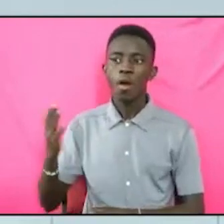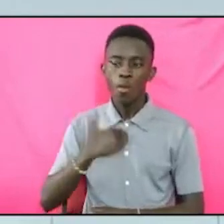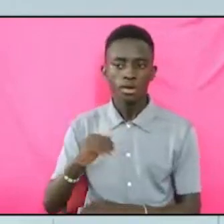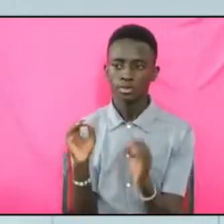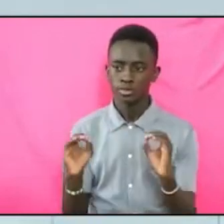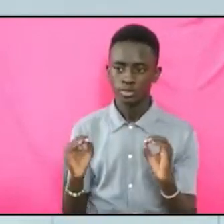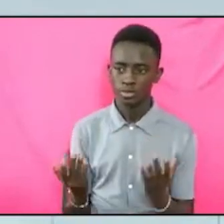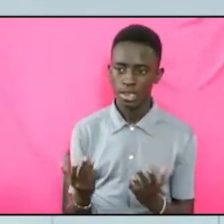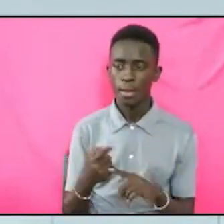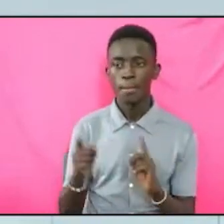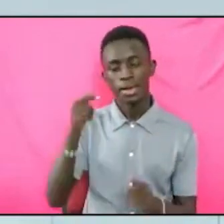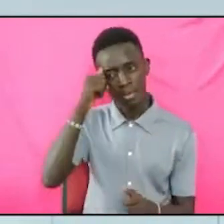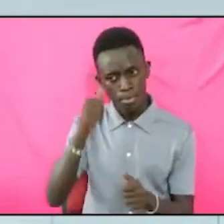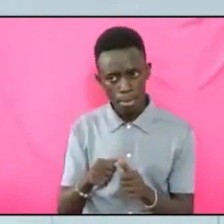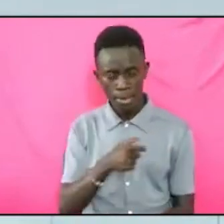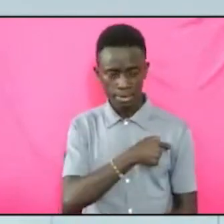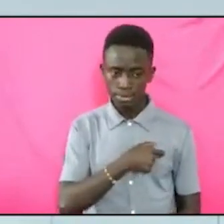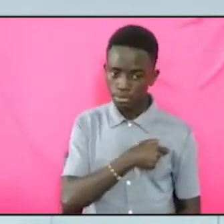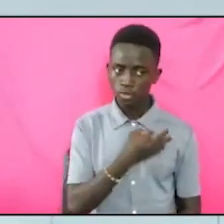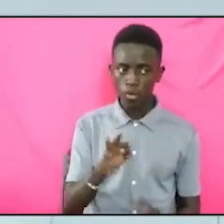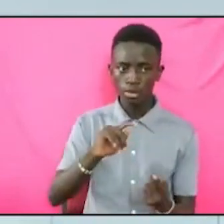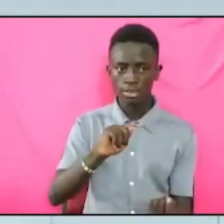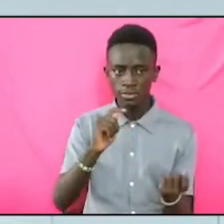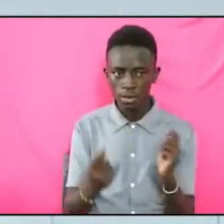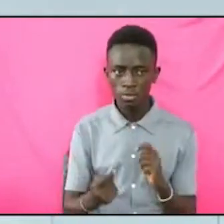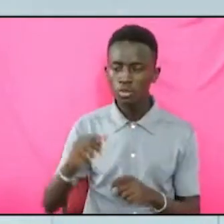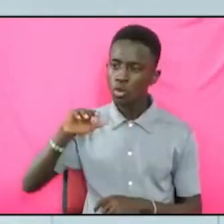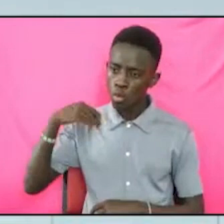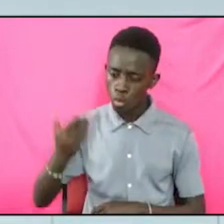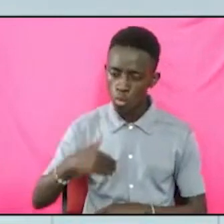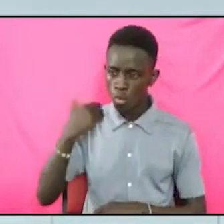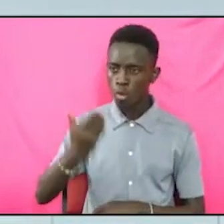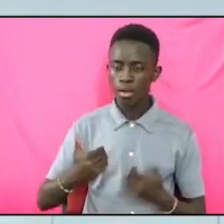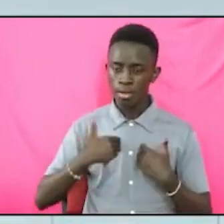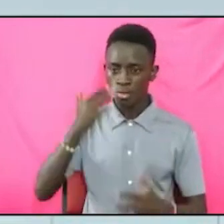But remember, agents of transformation hold on to faith no matter what happens.